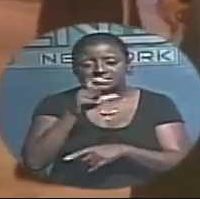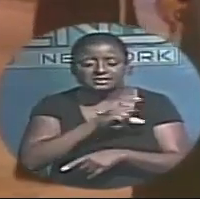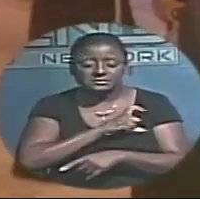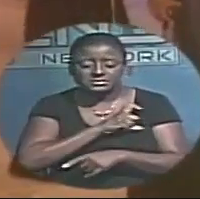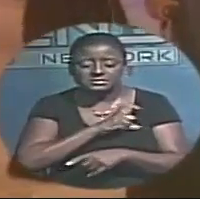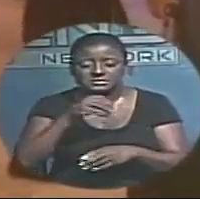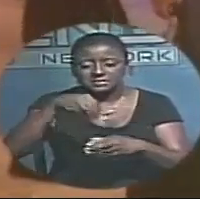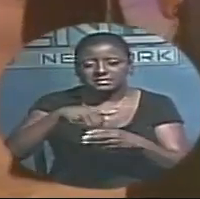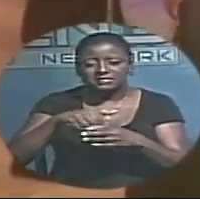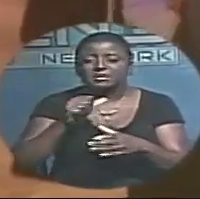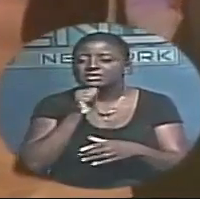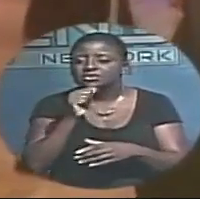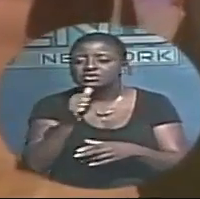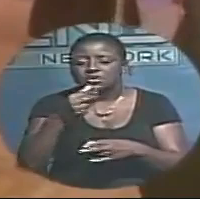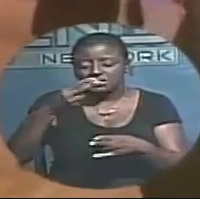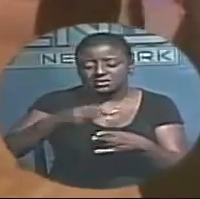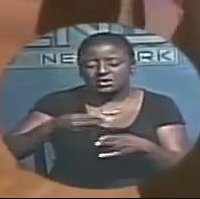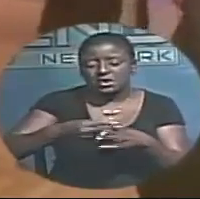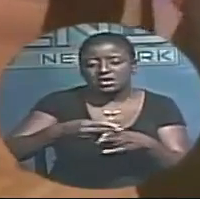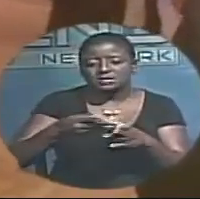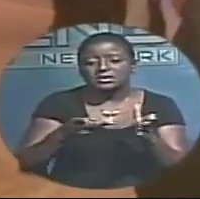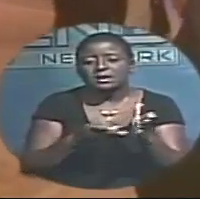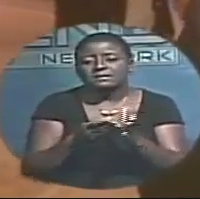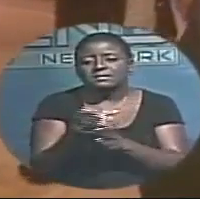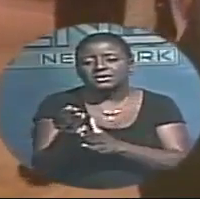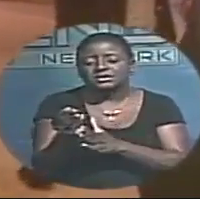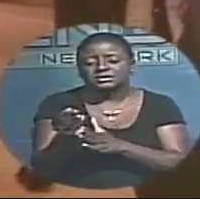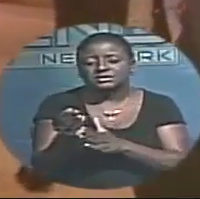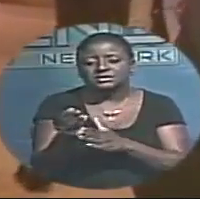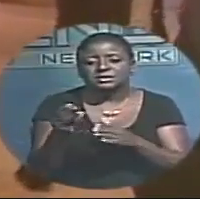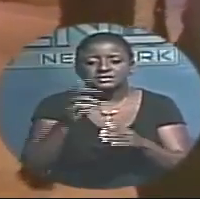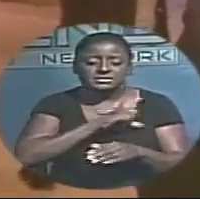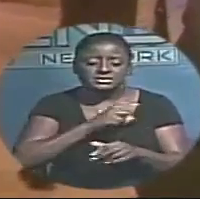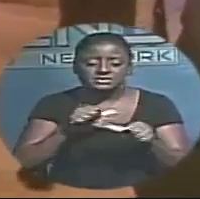they're not called murders. Police continue to investigate. Clint Watson, ZNS News.